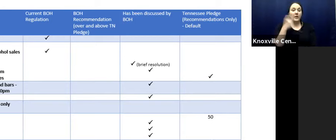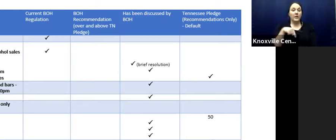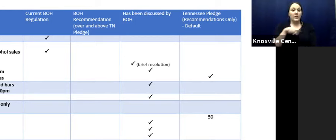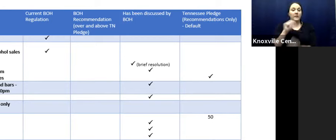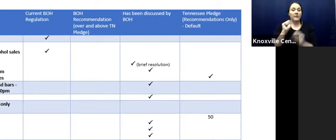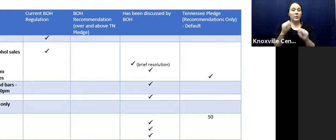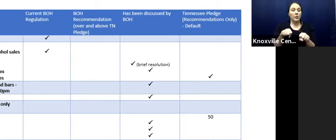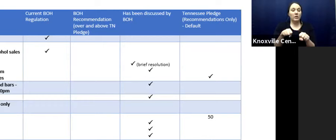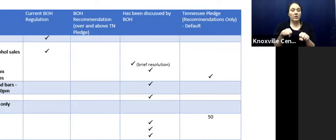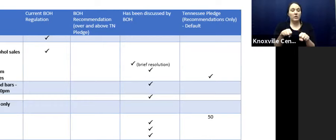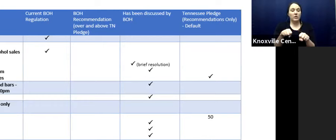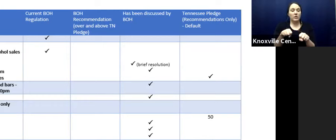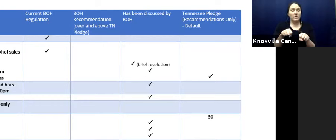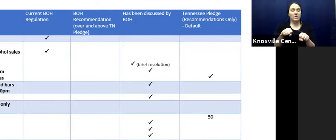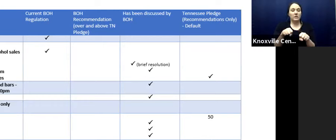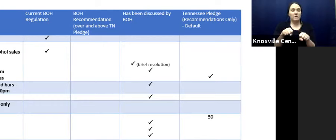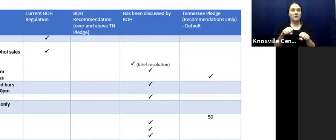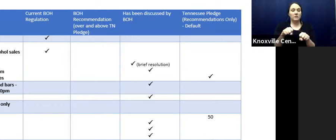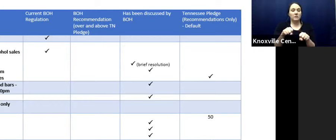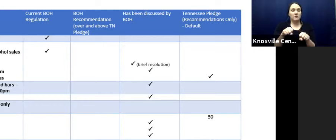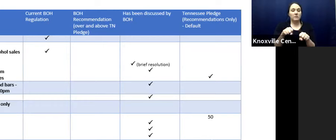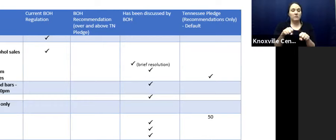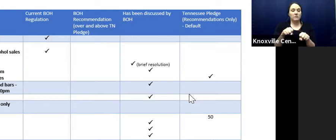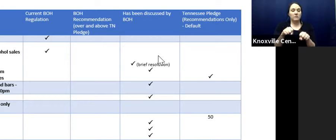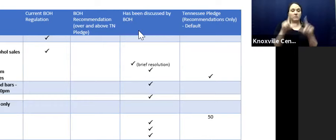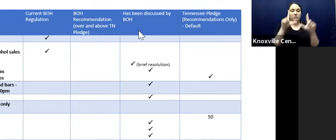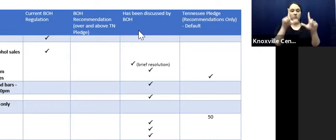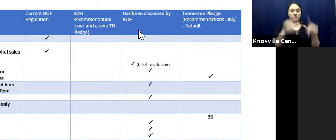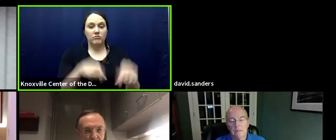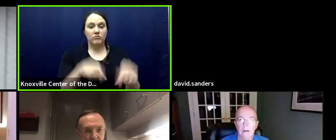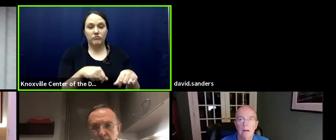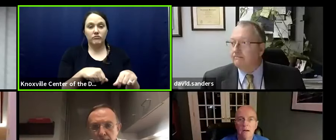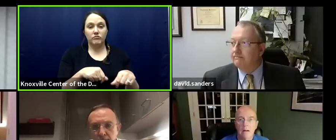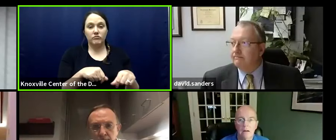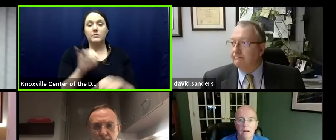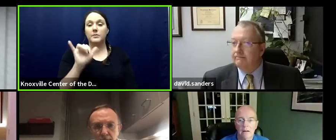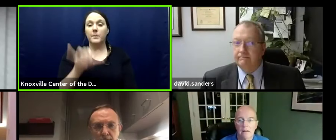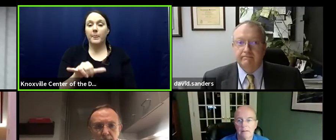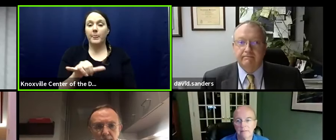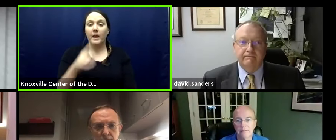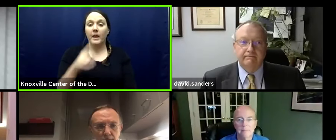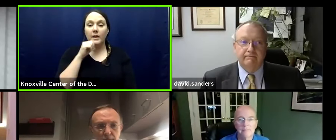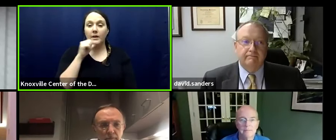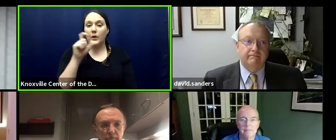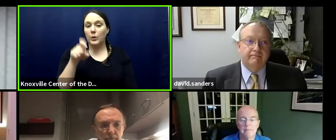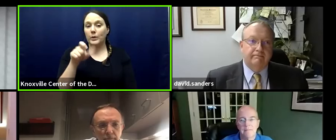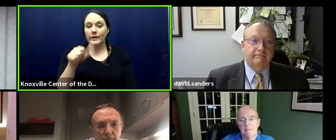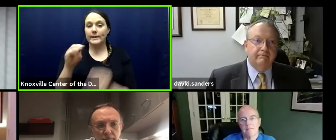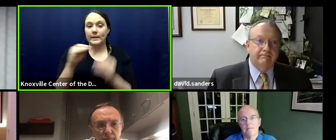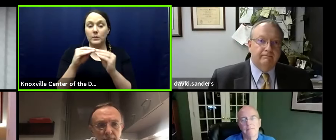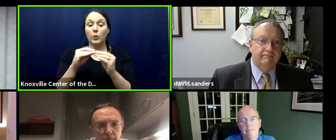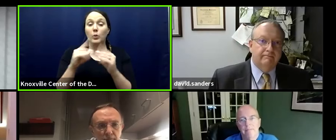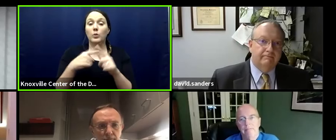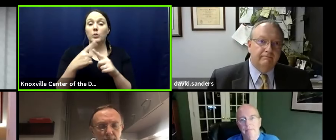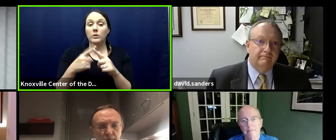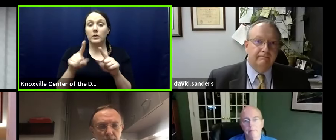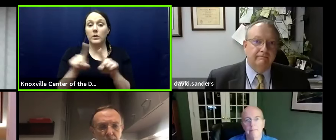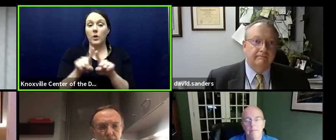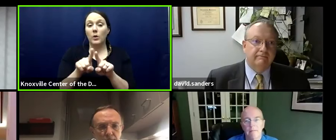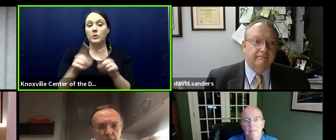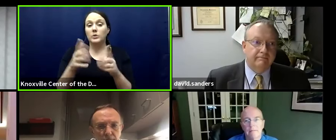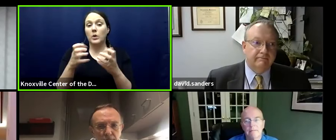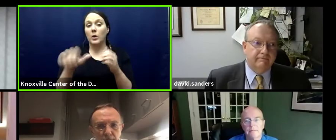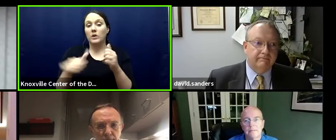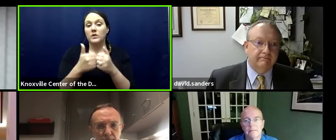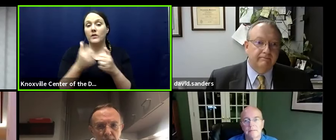Dr. Gocher, take that, if someone could take that down, because we don't need that anymore. And then I just wanted to follow